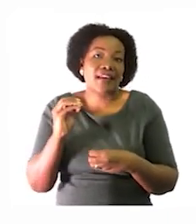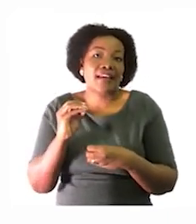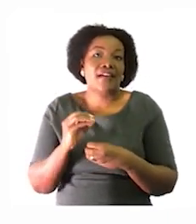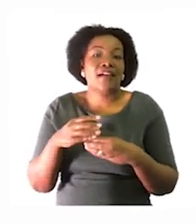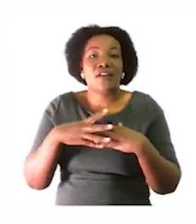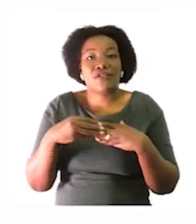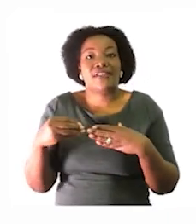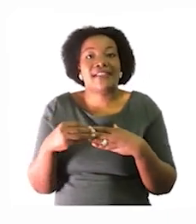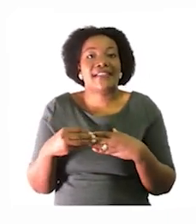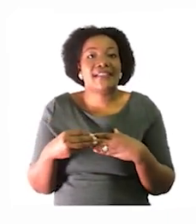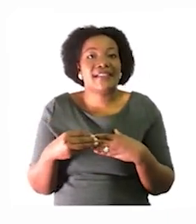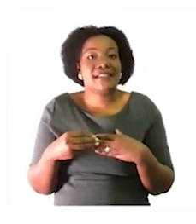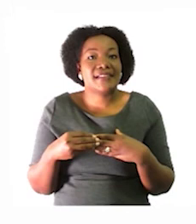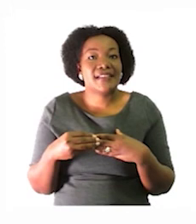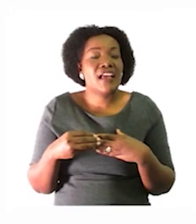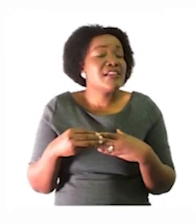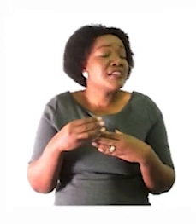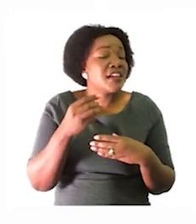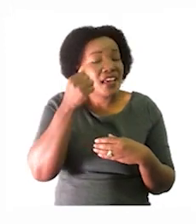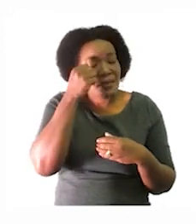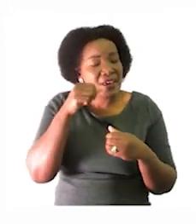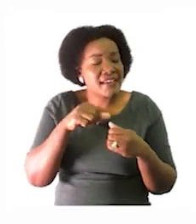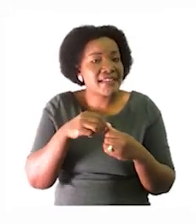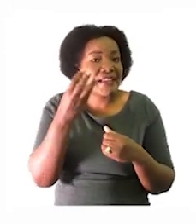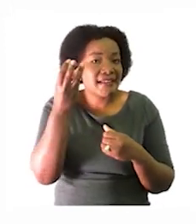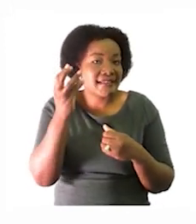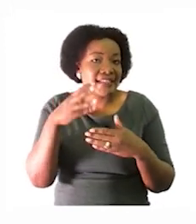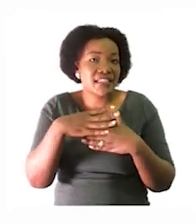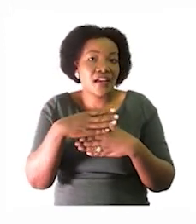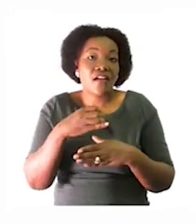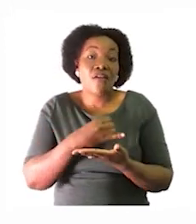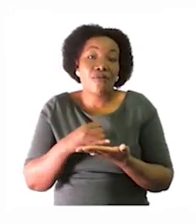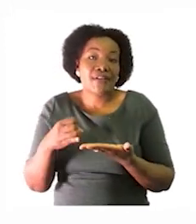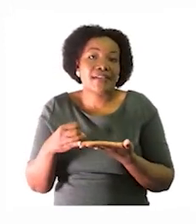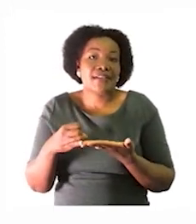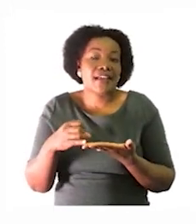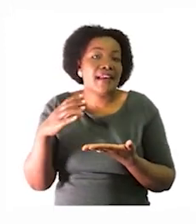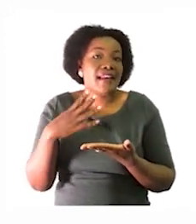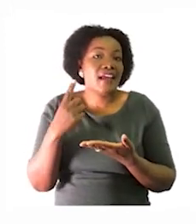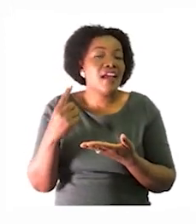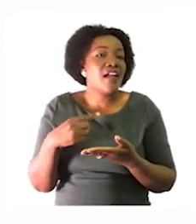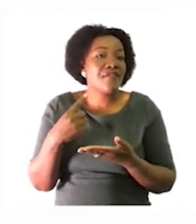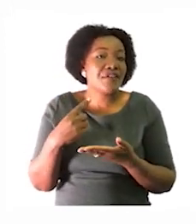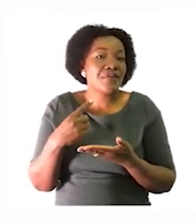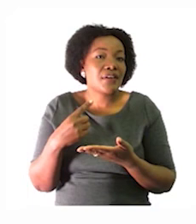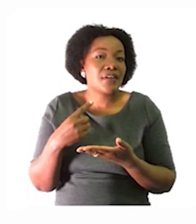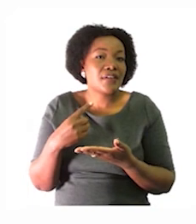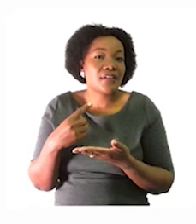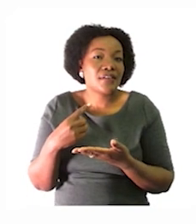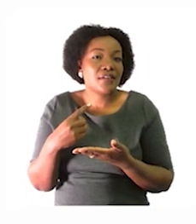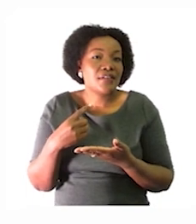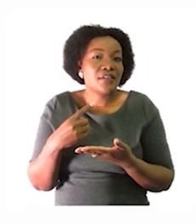$30. All right, because it's 6 weeks, and each week he's spending 5 Namibian dollars. Let's quickly look at